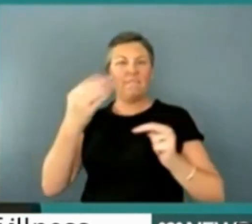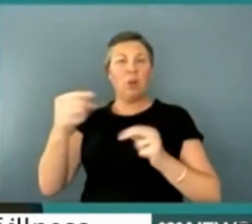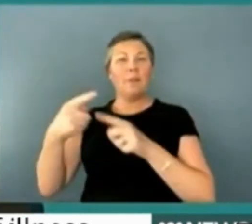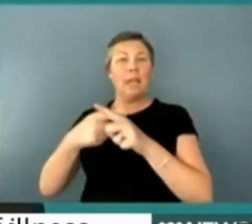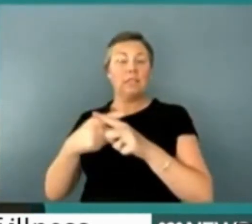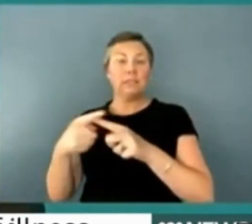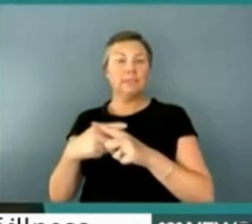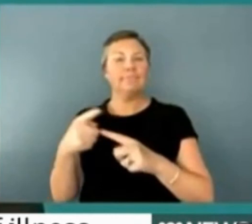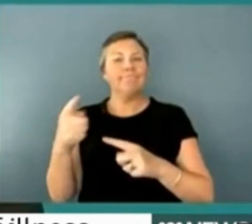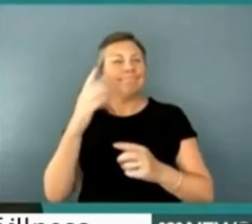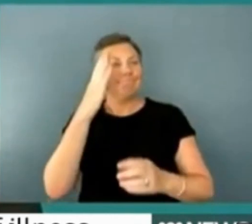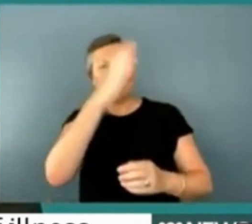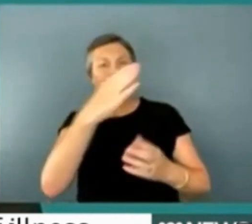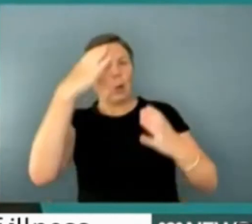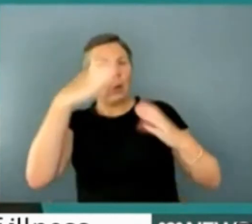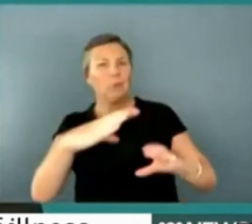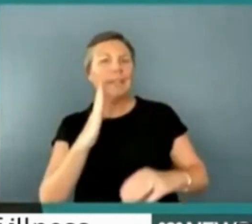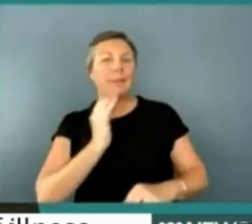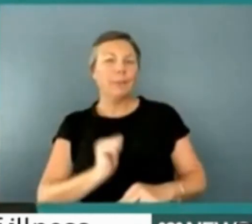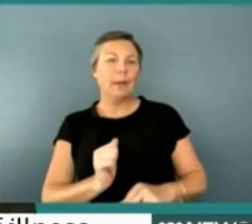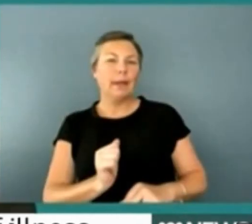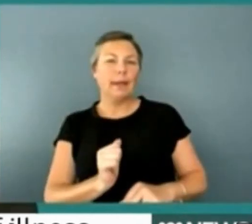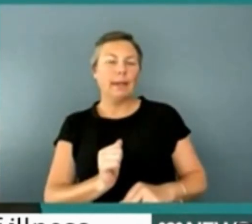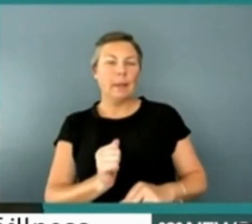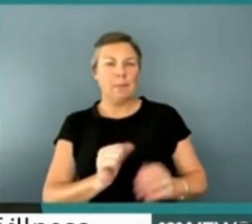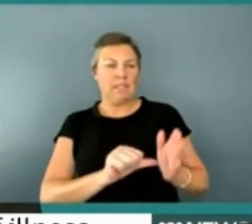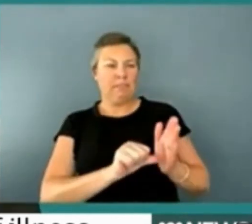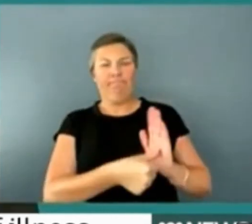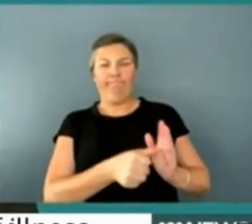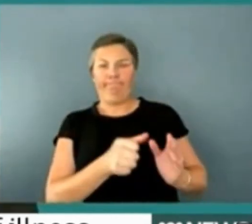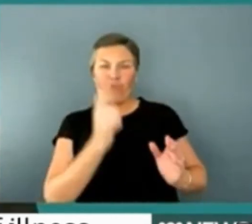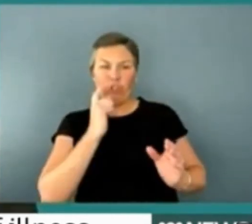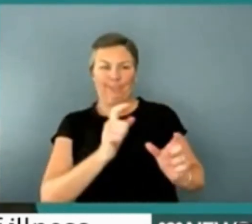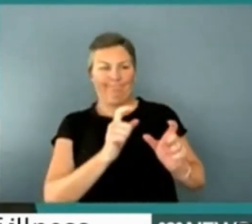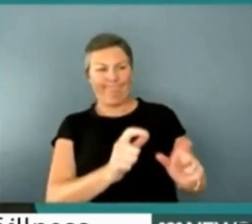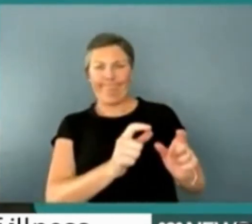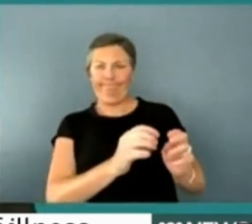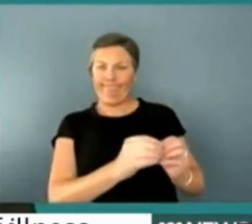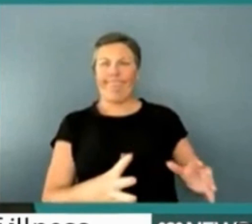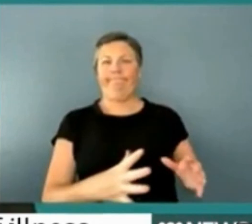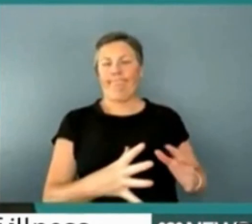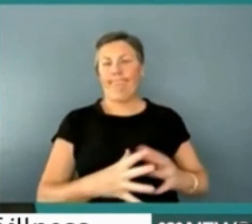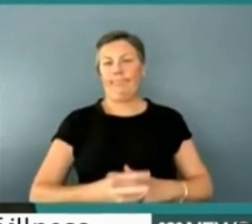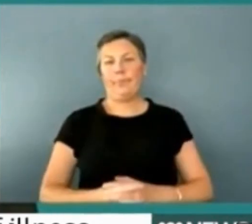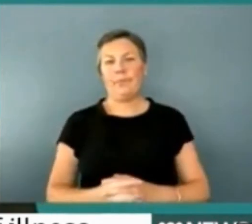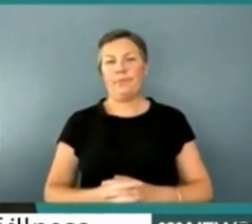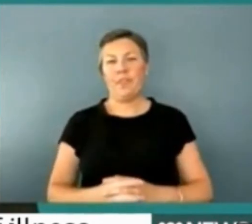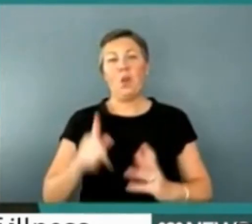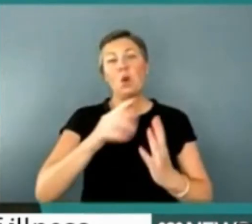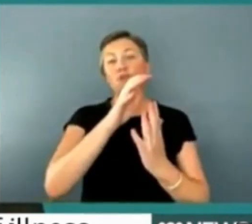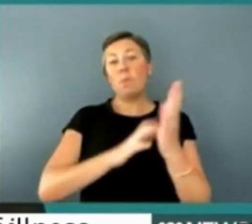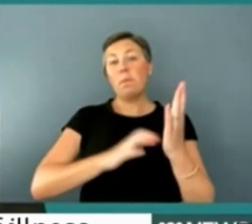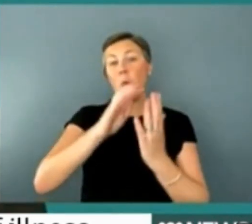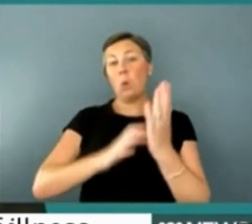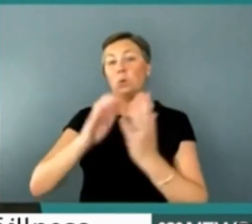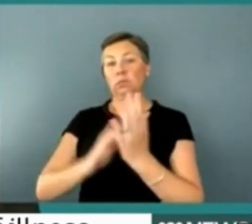and Epping Gardens, very welcome to see those reports. They're very detailed. There's many recommendations